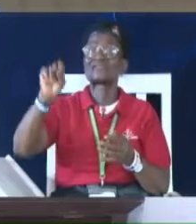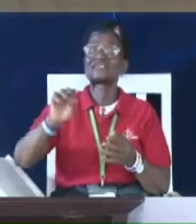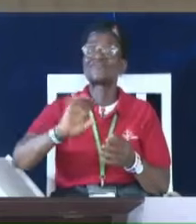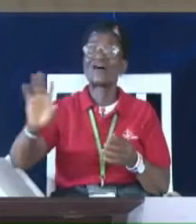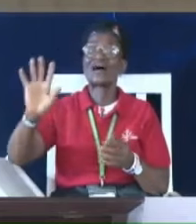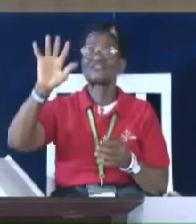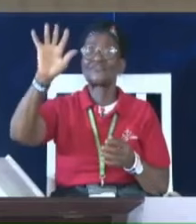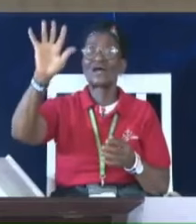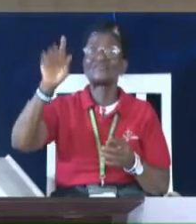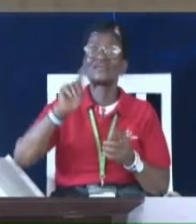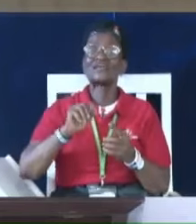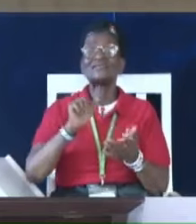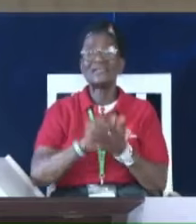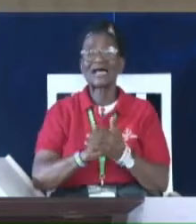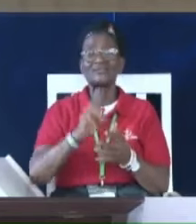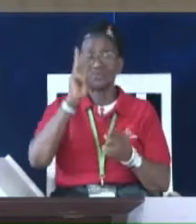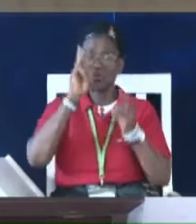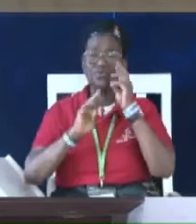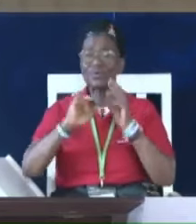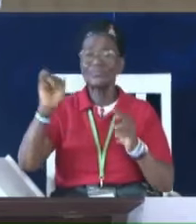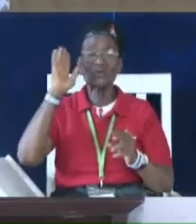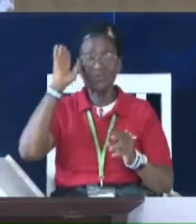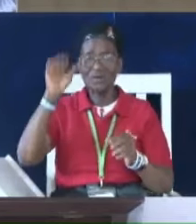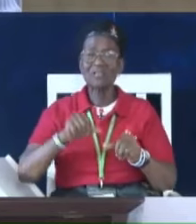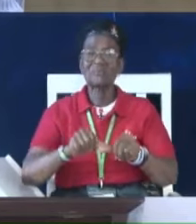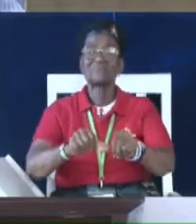that weeping may endure for a night.